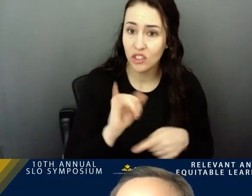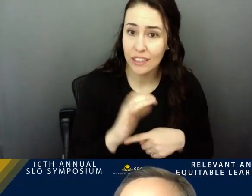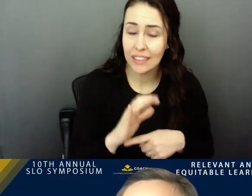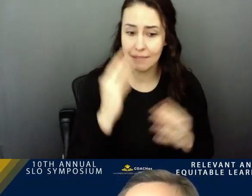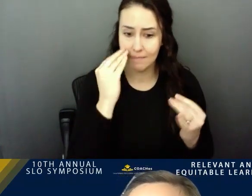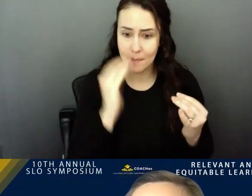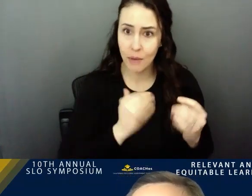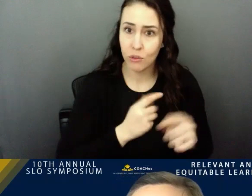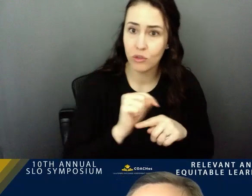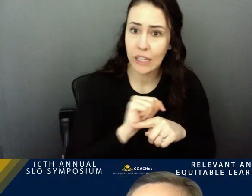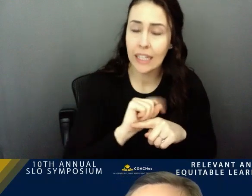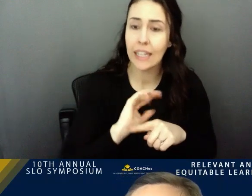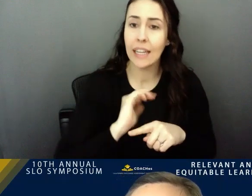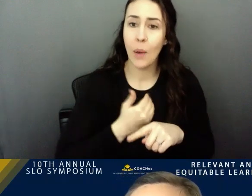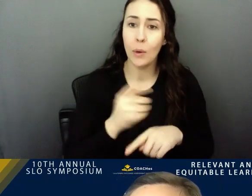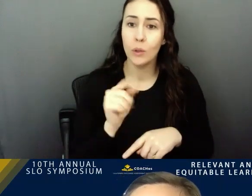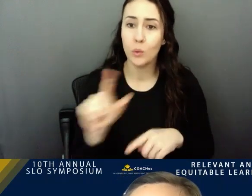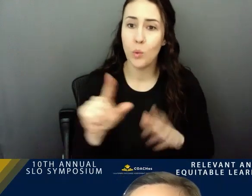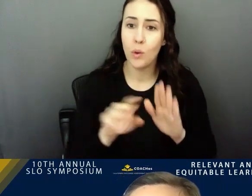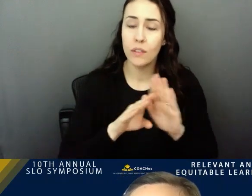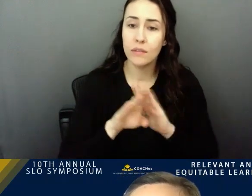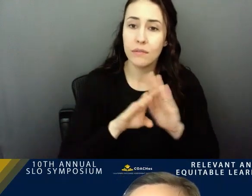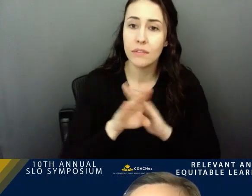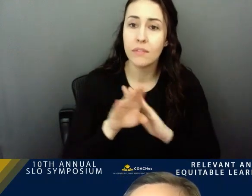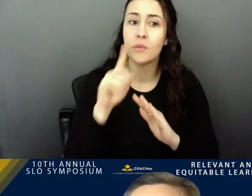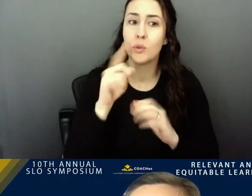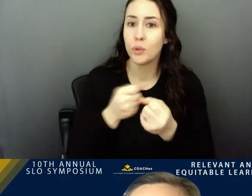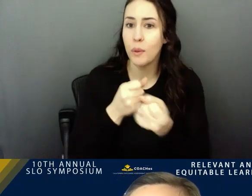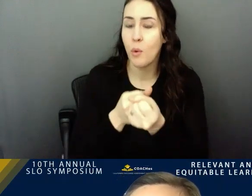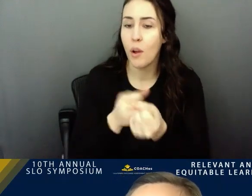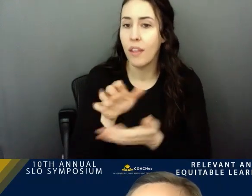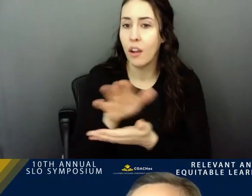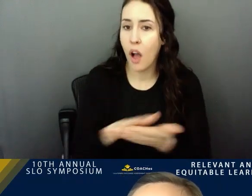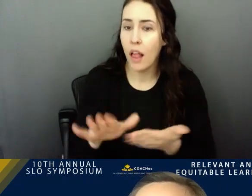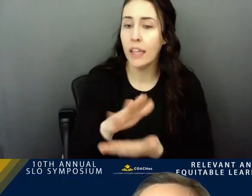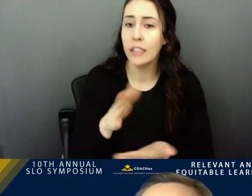develop to support colleges as they're going through the process.